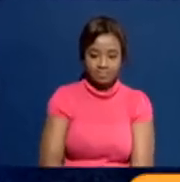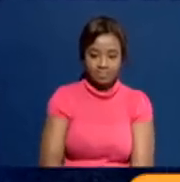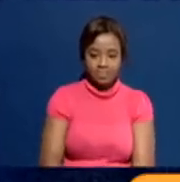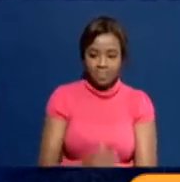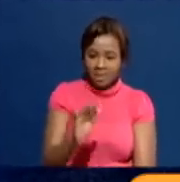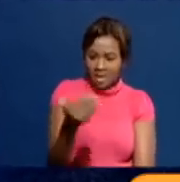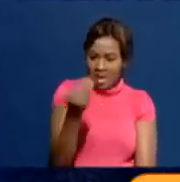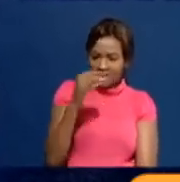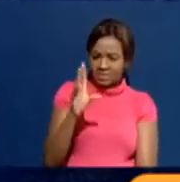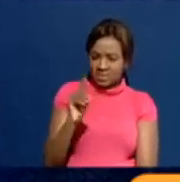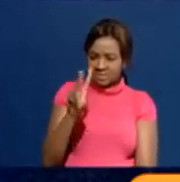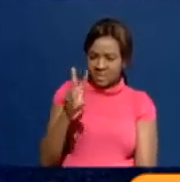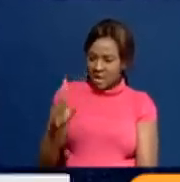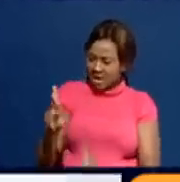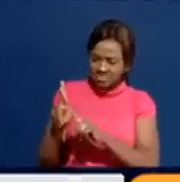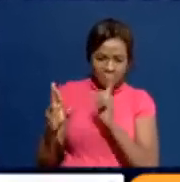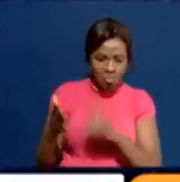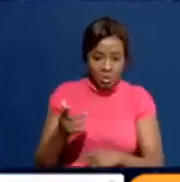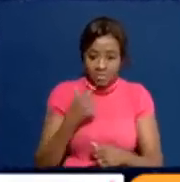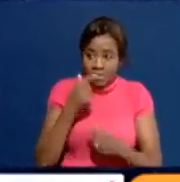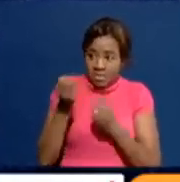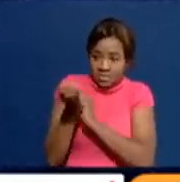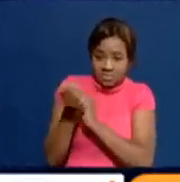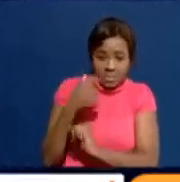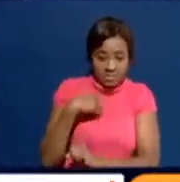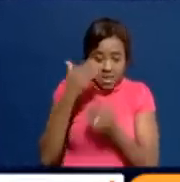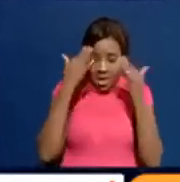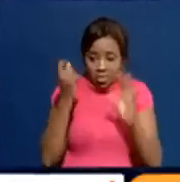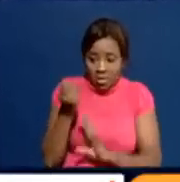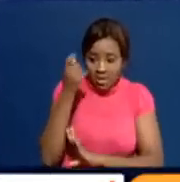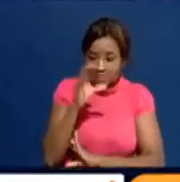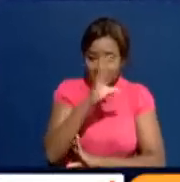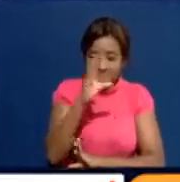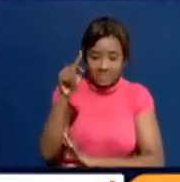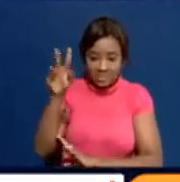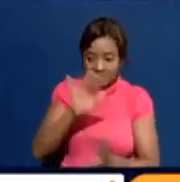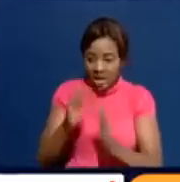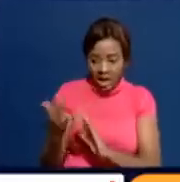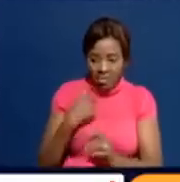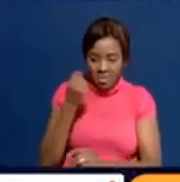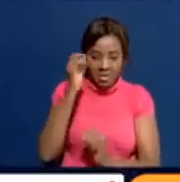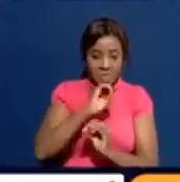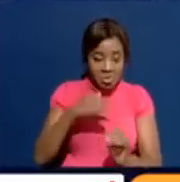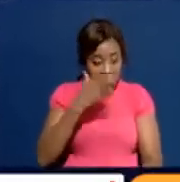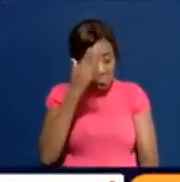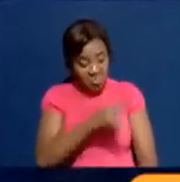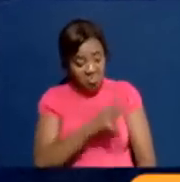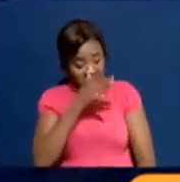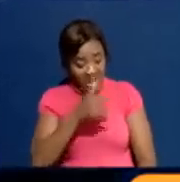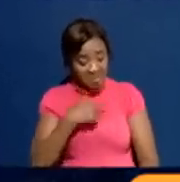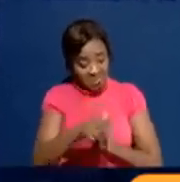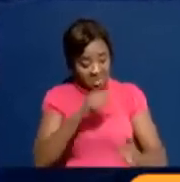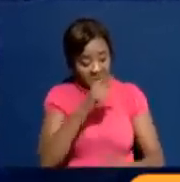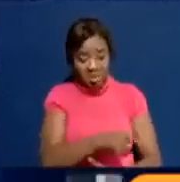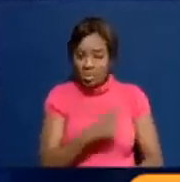ni gani? Nikamwambia mimi mambo na CCTV sielewi, so sijui ni gani. Wakaniambia unajua kitu danganya tutakuwa. Nikamwambia mimi sasa